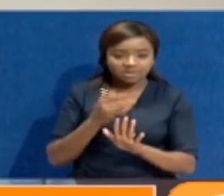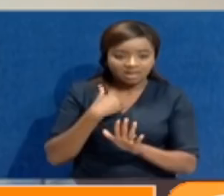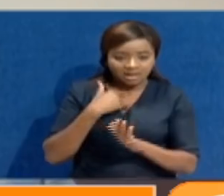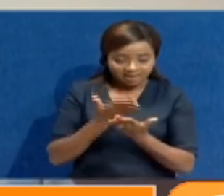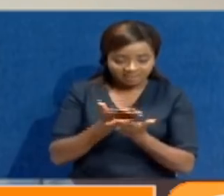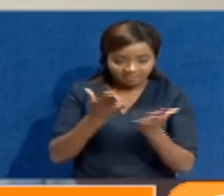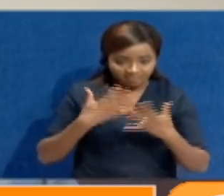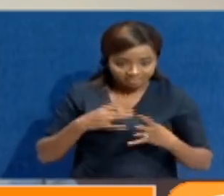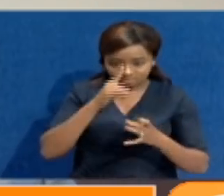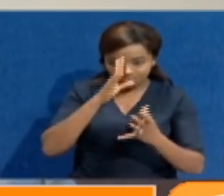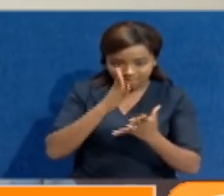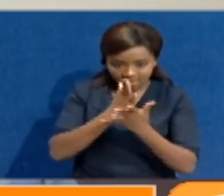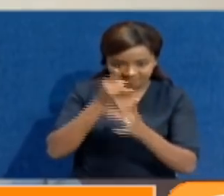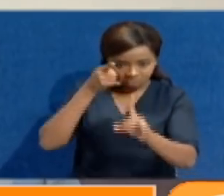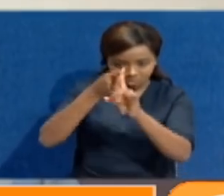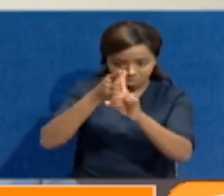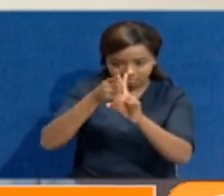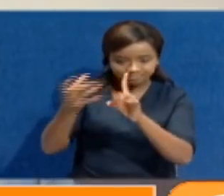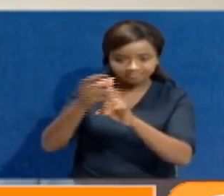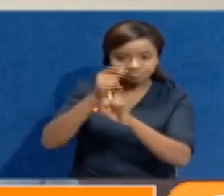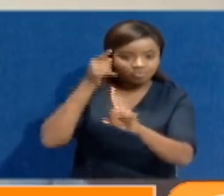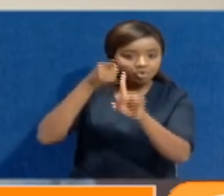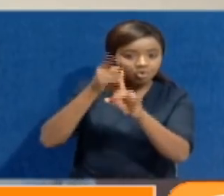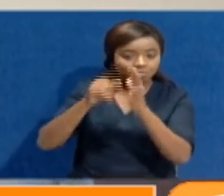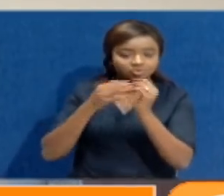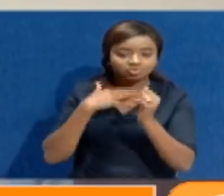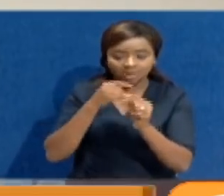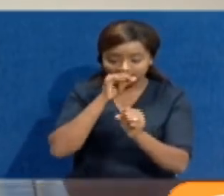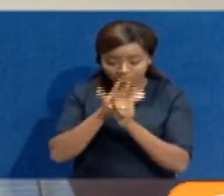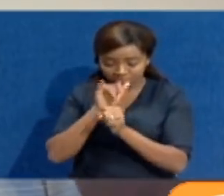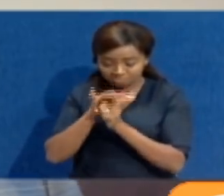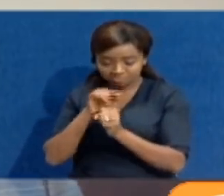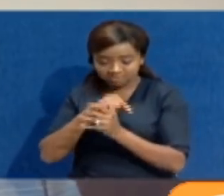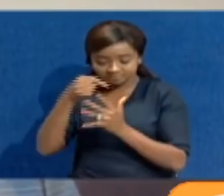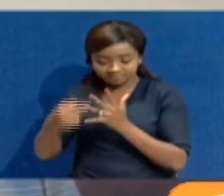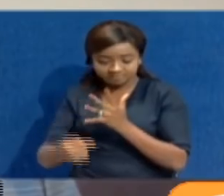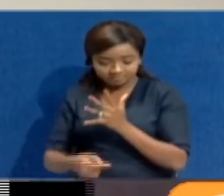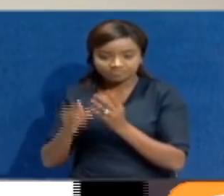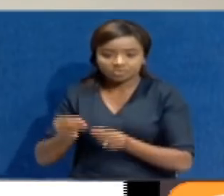belief in one thing and are committed to delivering on those promises.